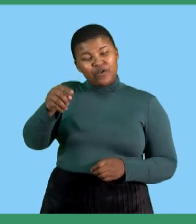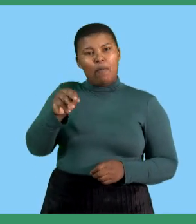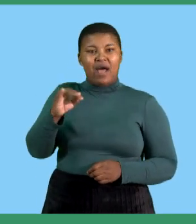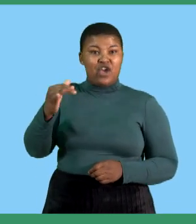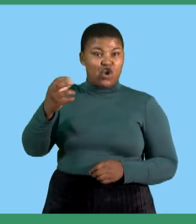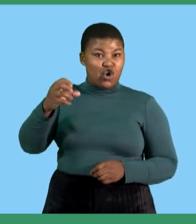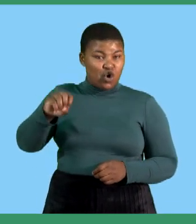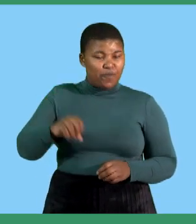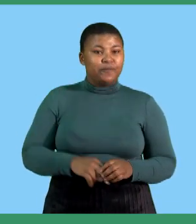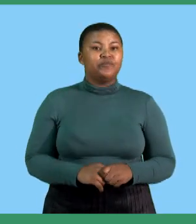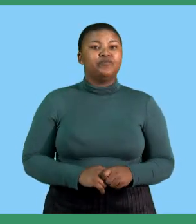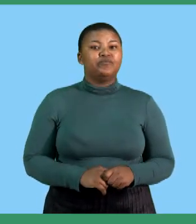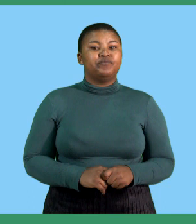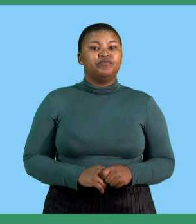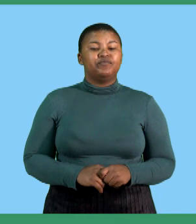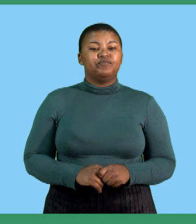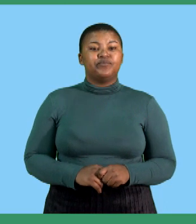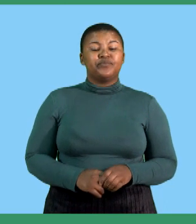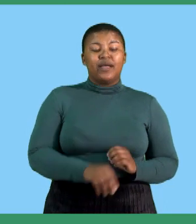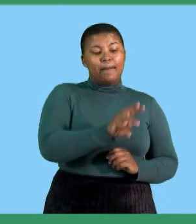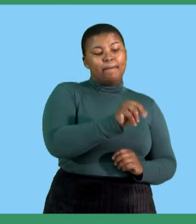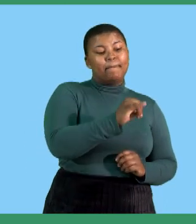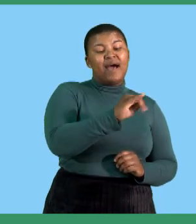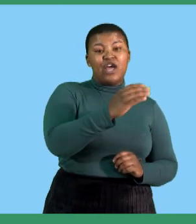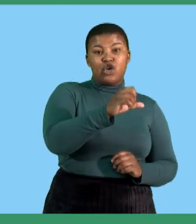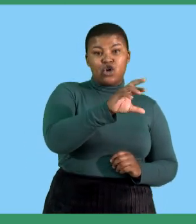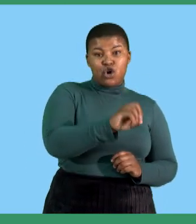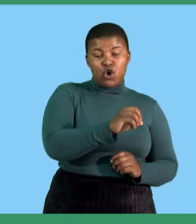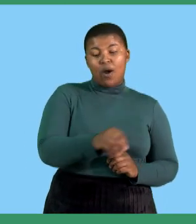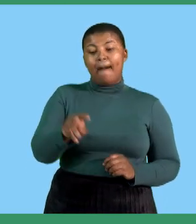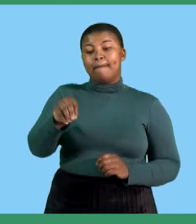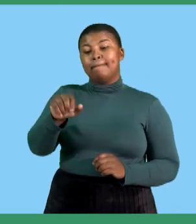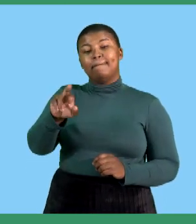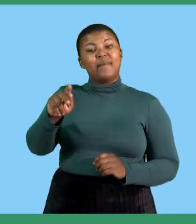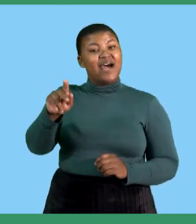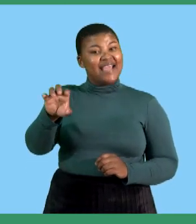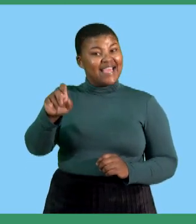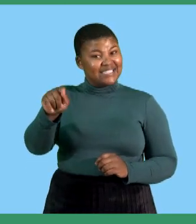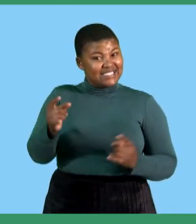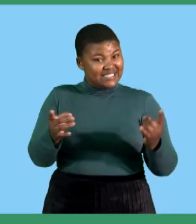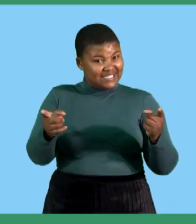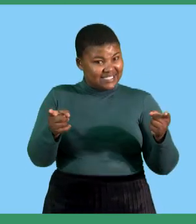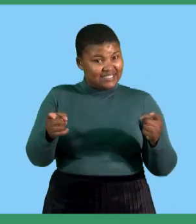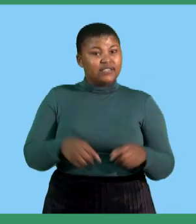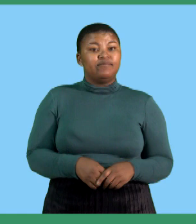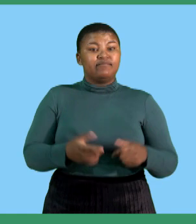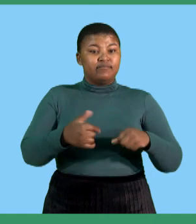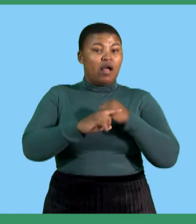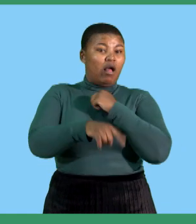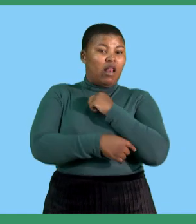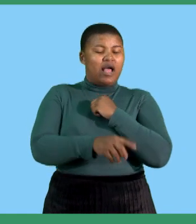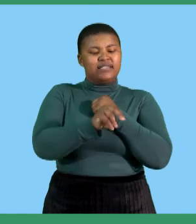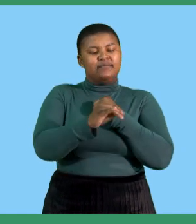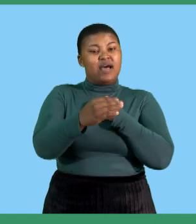microenvironment. Then we're going to look at the relationship between the micro and market environment, and lastly, between the